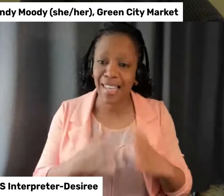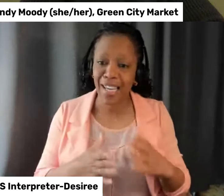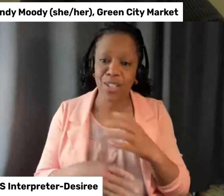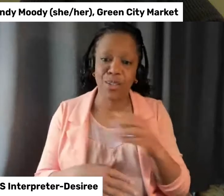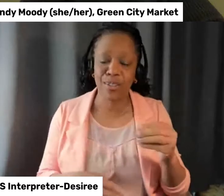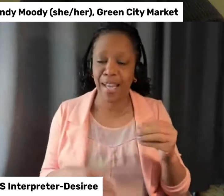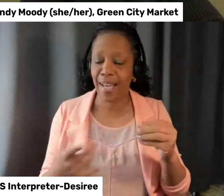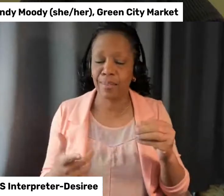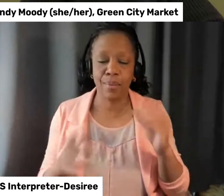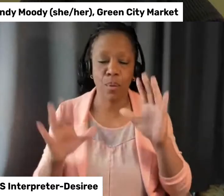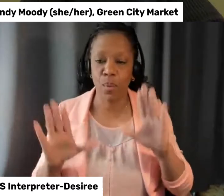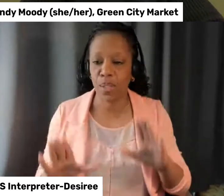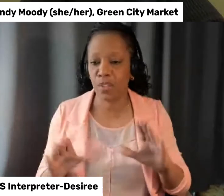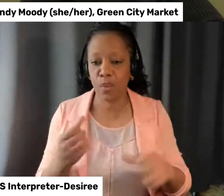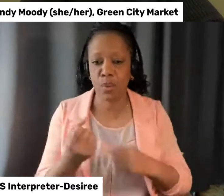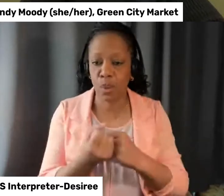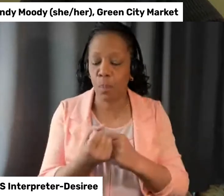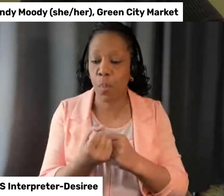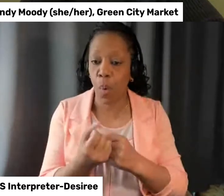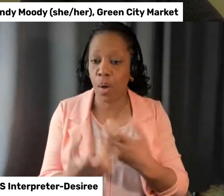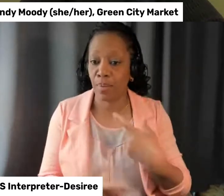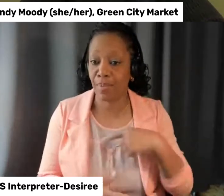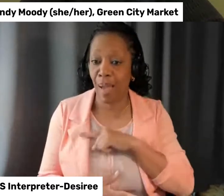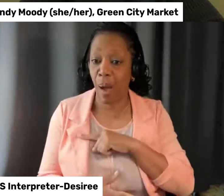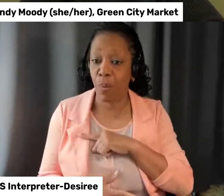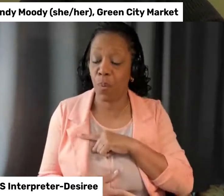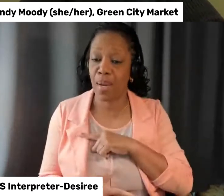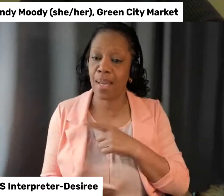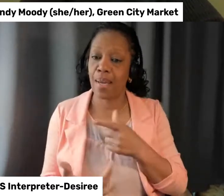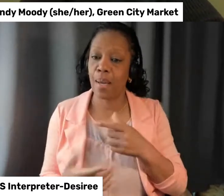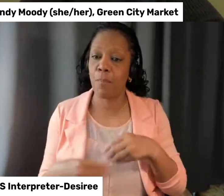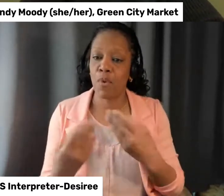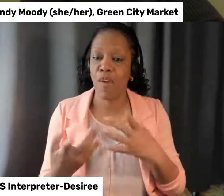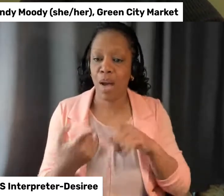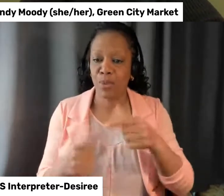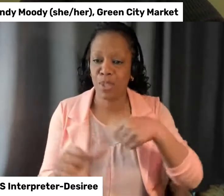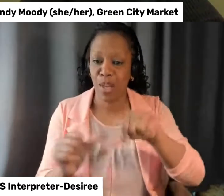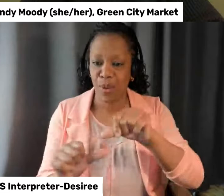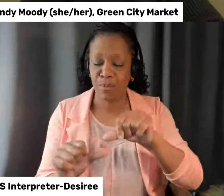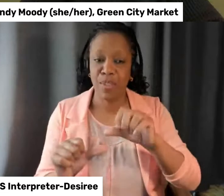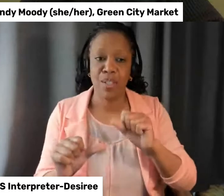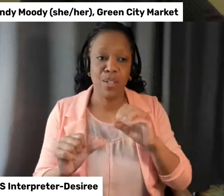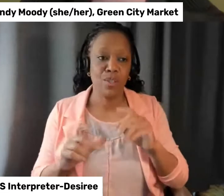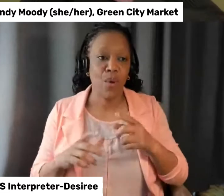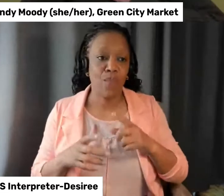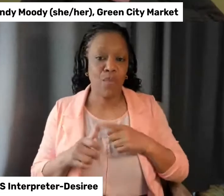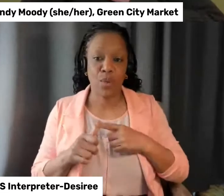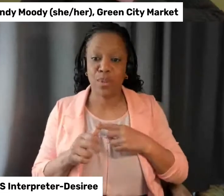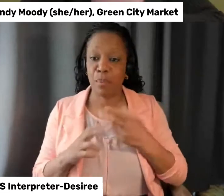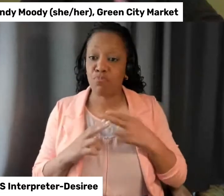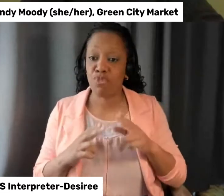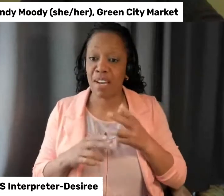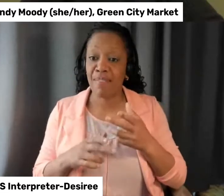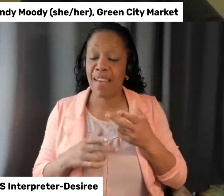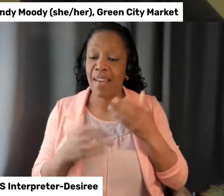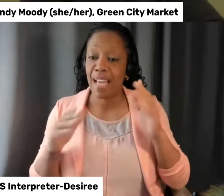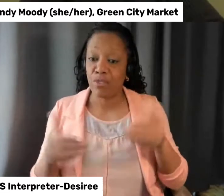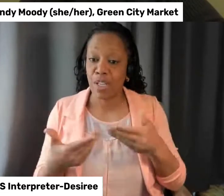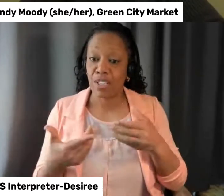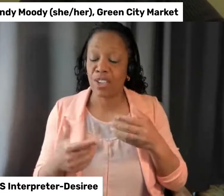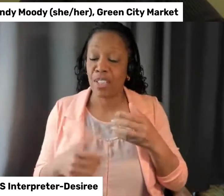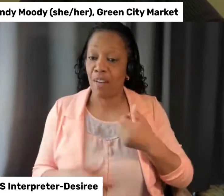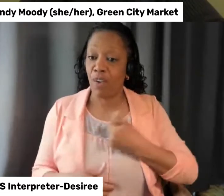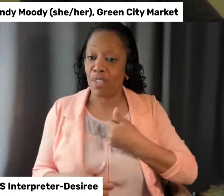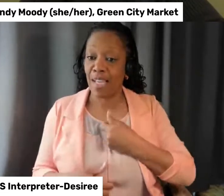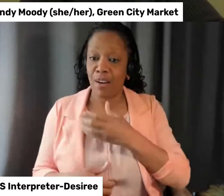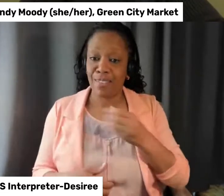wonderful support that we all provide to each other. So we'll first begin with some brief introductions of ourselves and of our markets, and